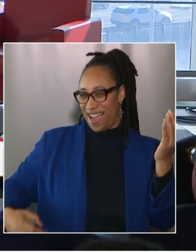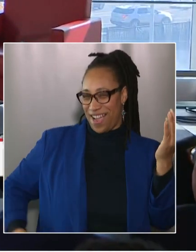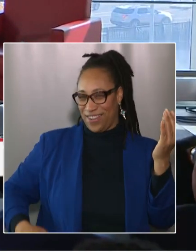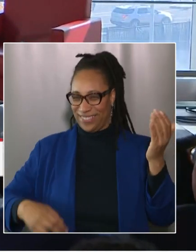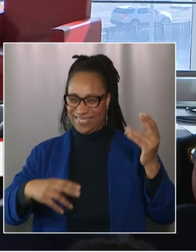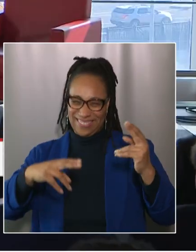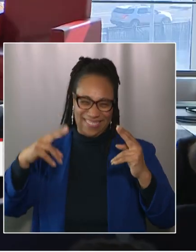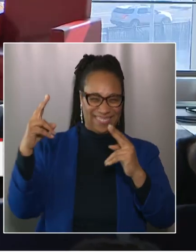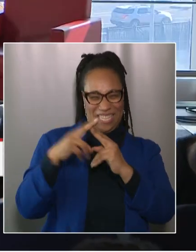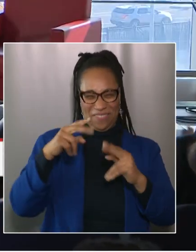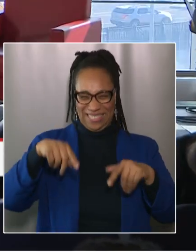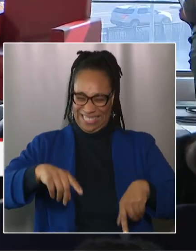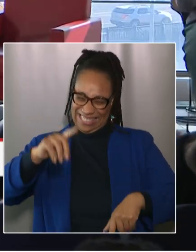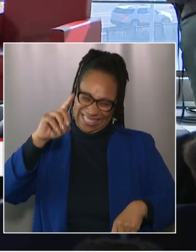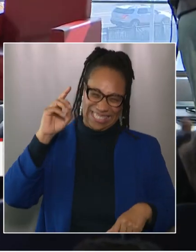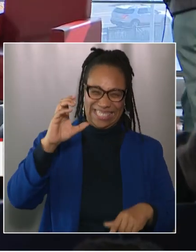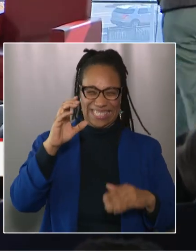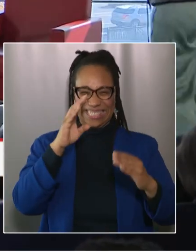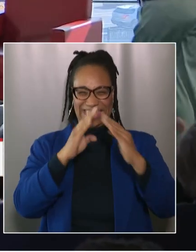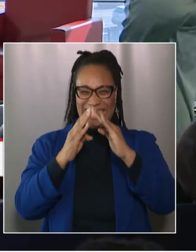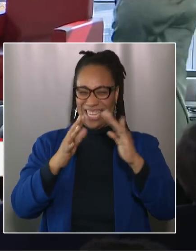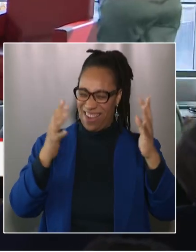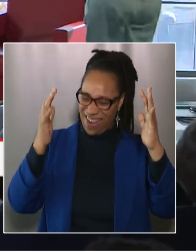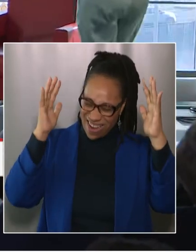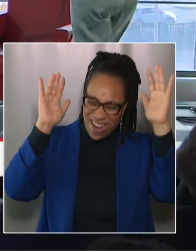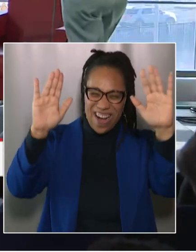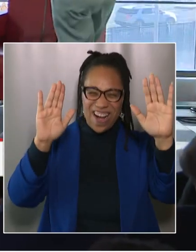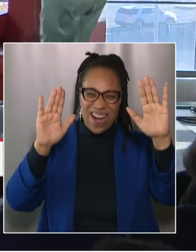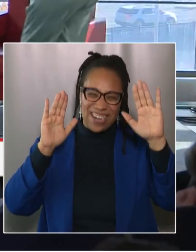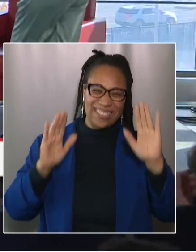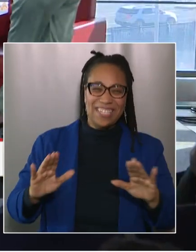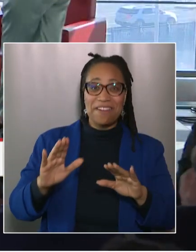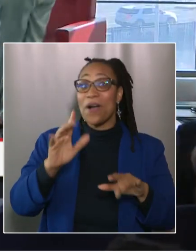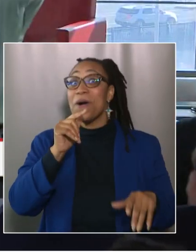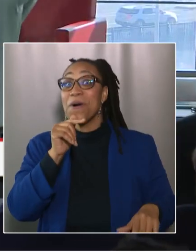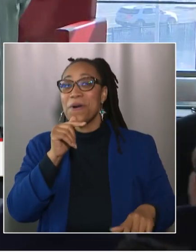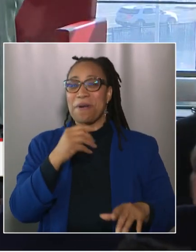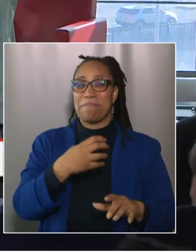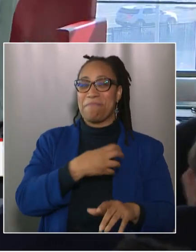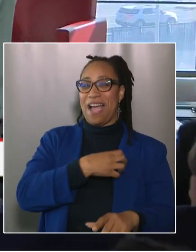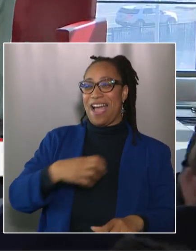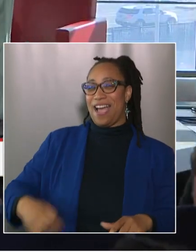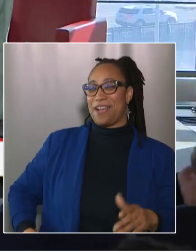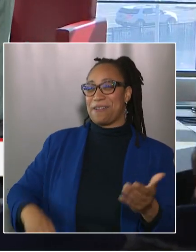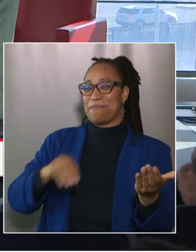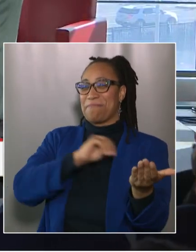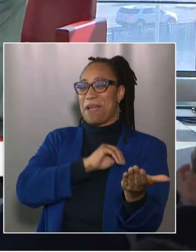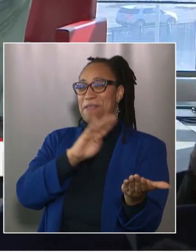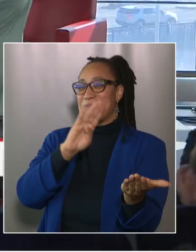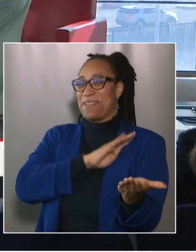in the world, the Mayor Muriel Bowser.